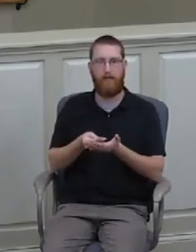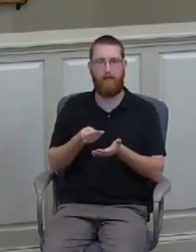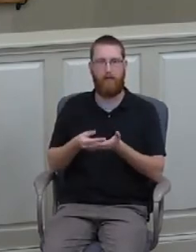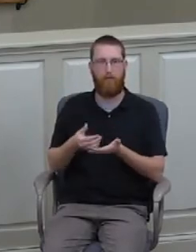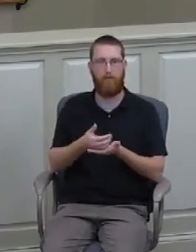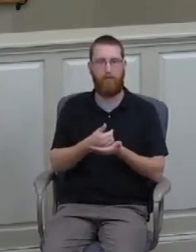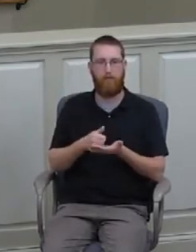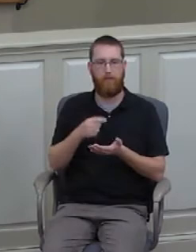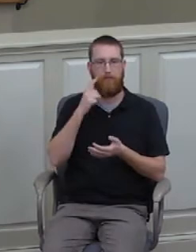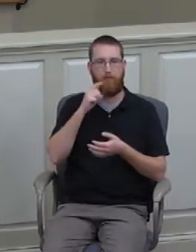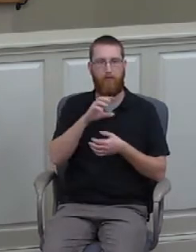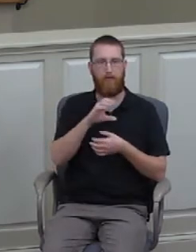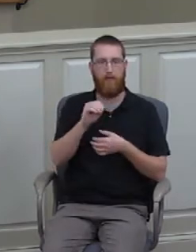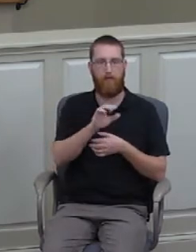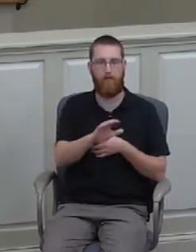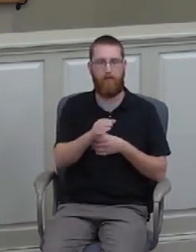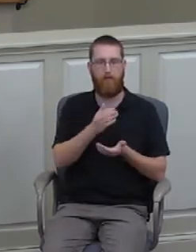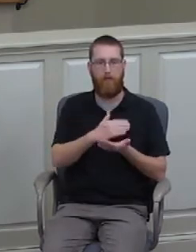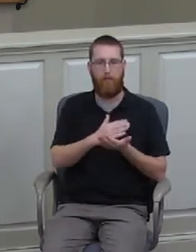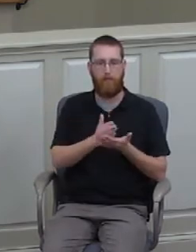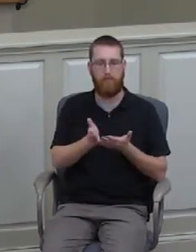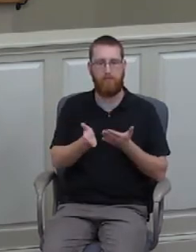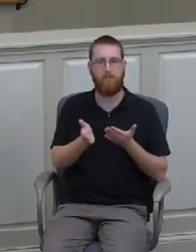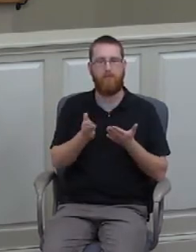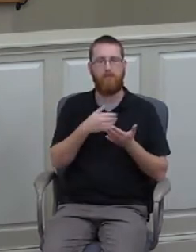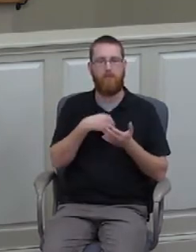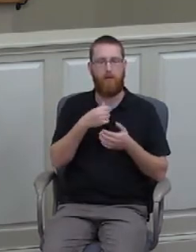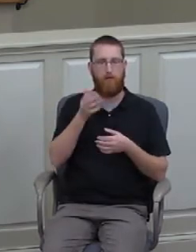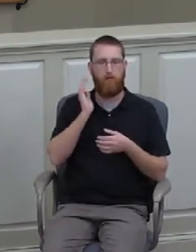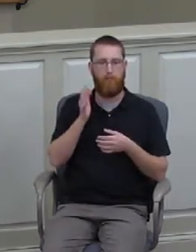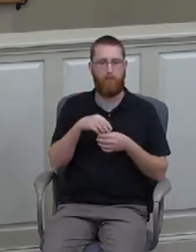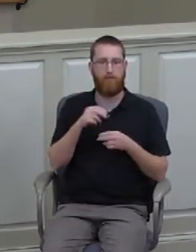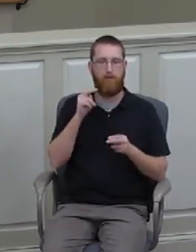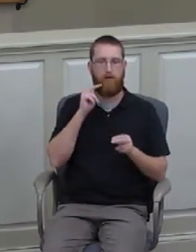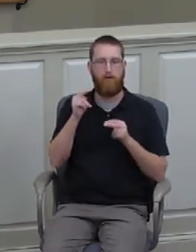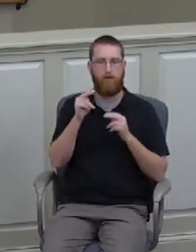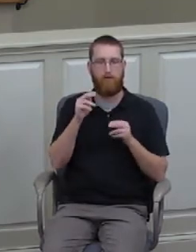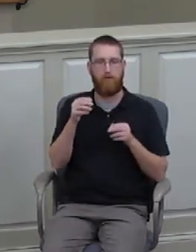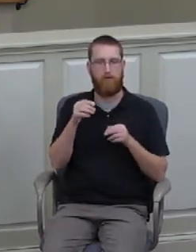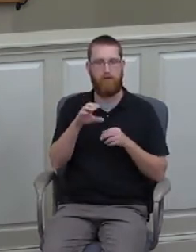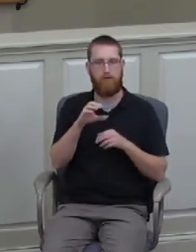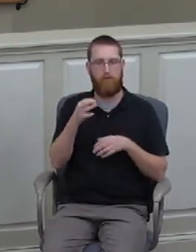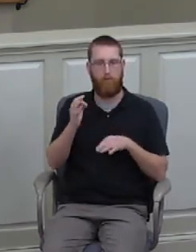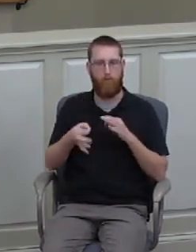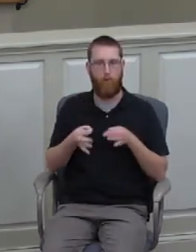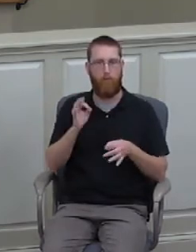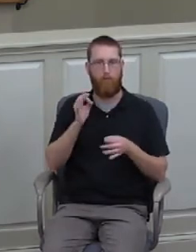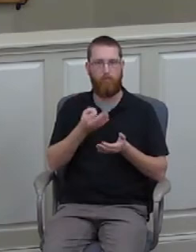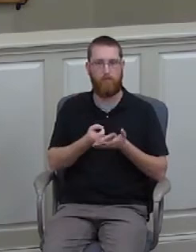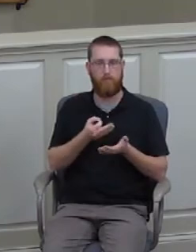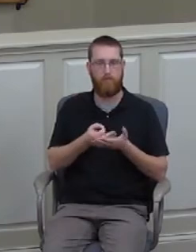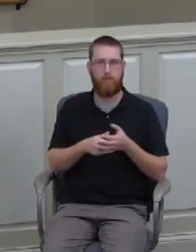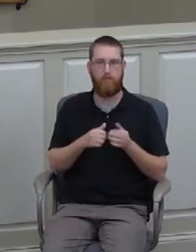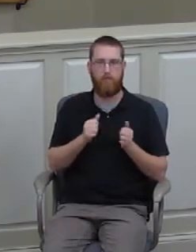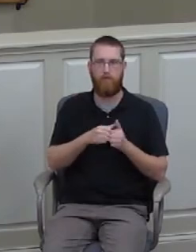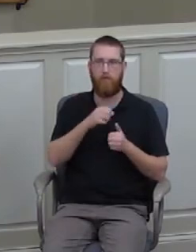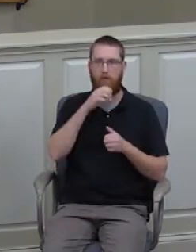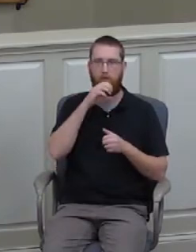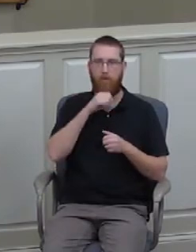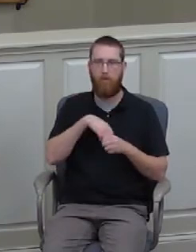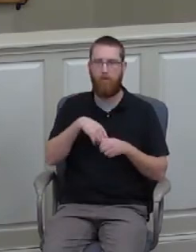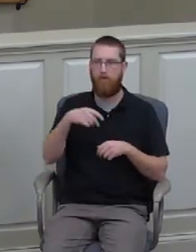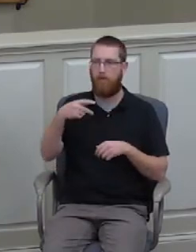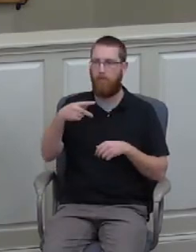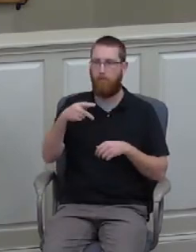in their budget, which I know had been previously negotiated by the court with the old Parks and Rec Joint